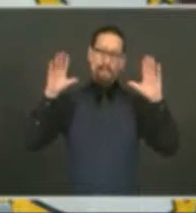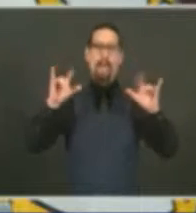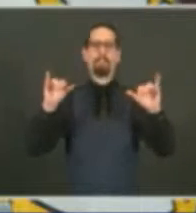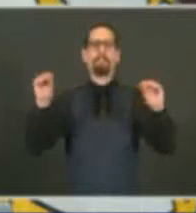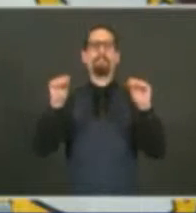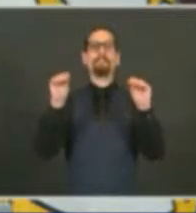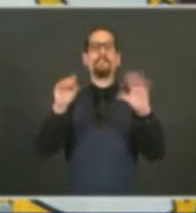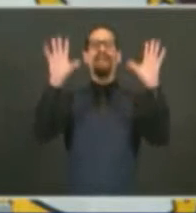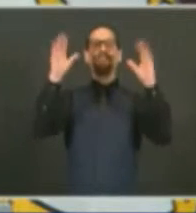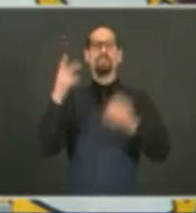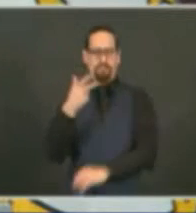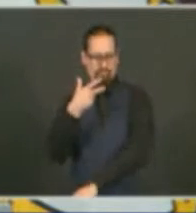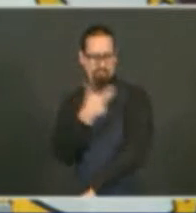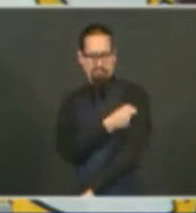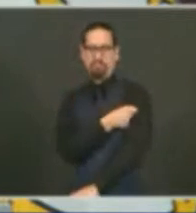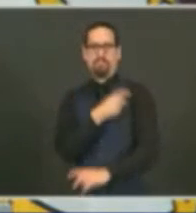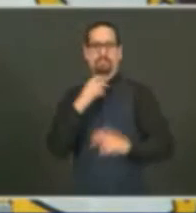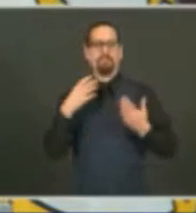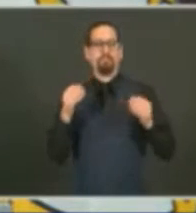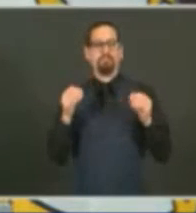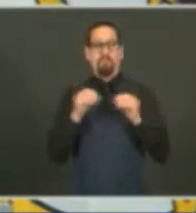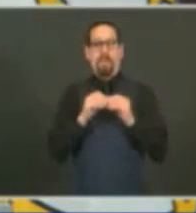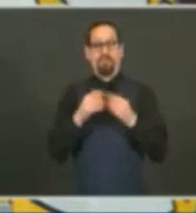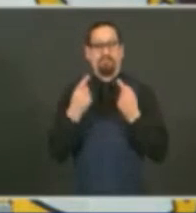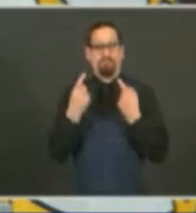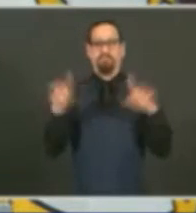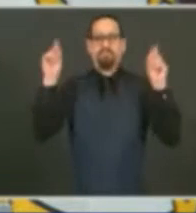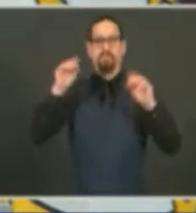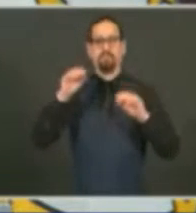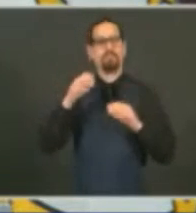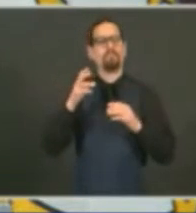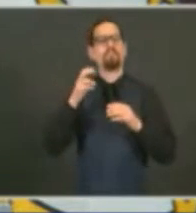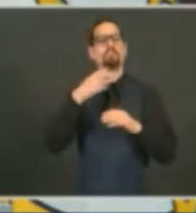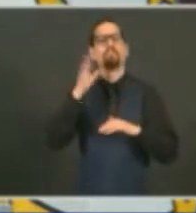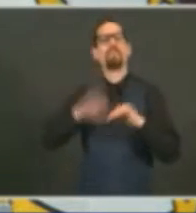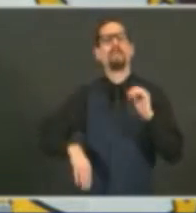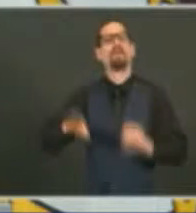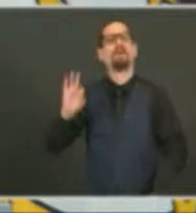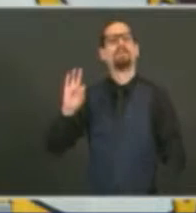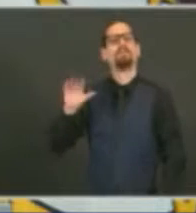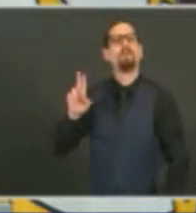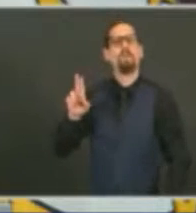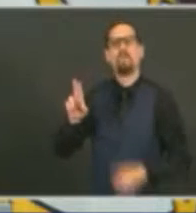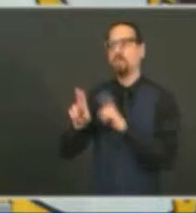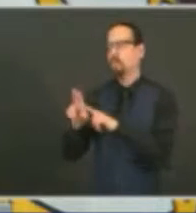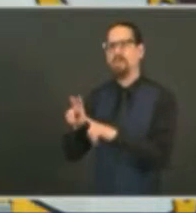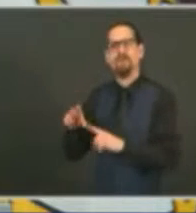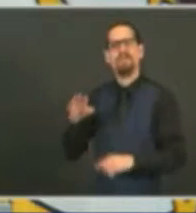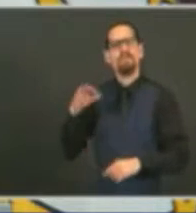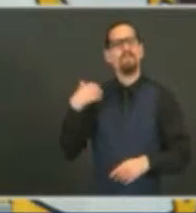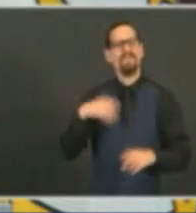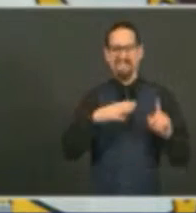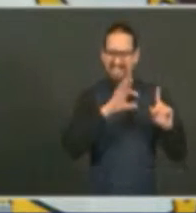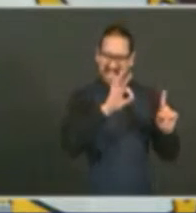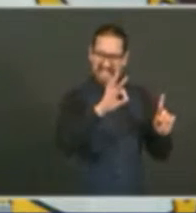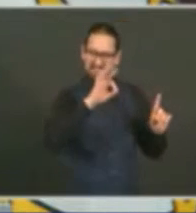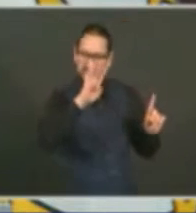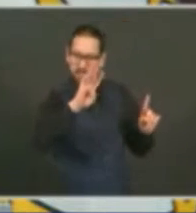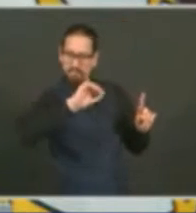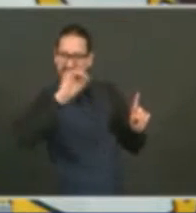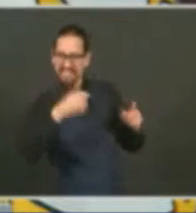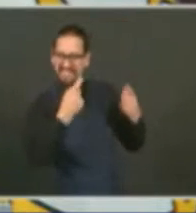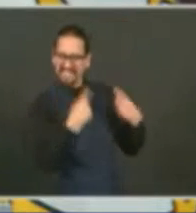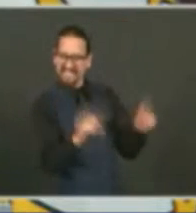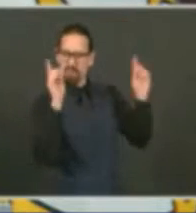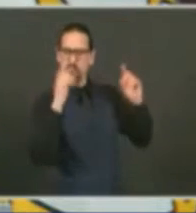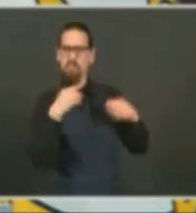Much, much more effective than the flu vaccine that we get every year. 95% effectiveness. These vaccines have both